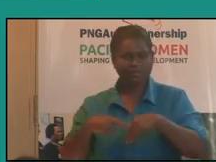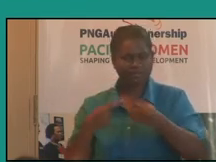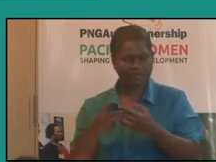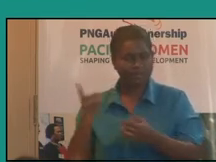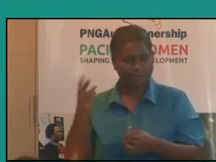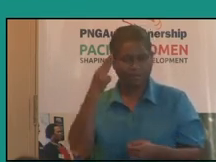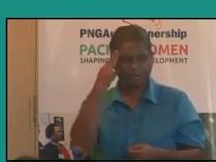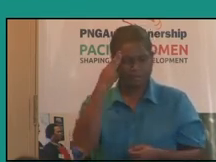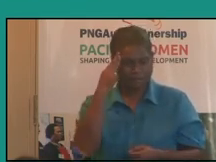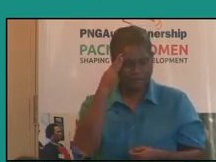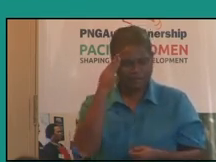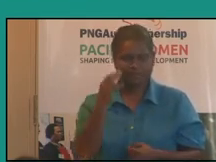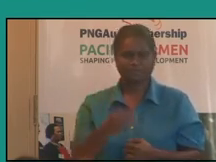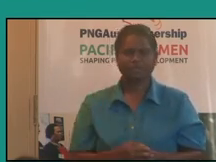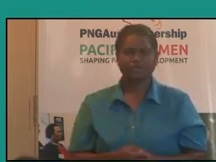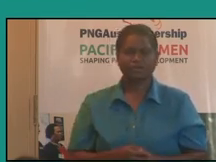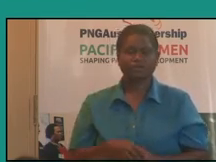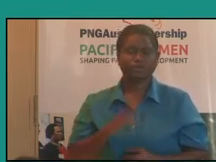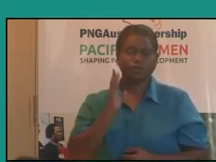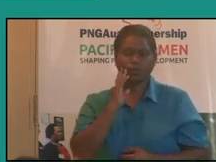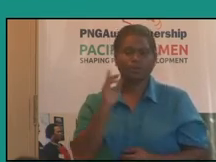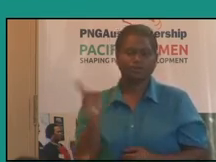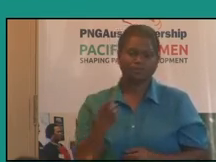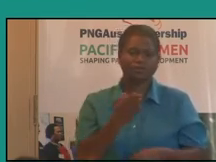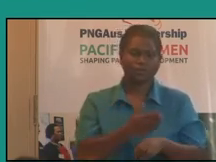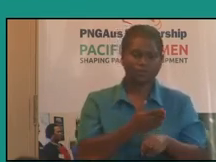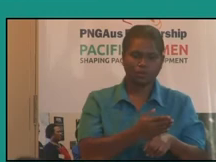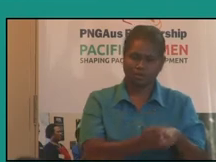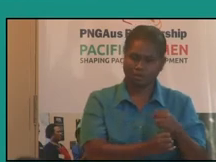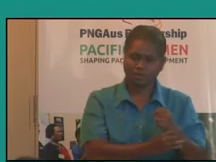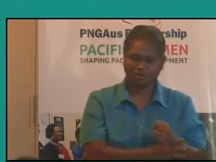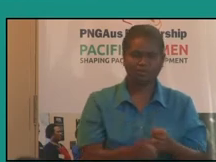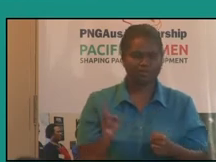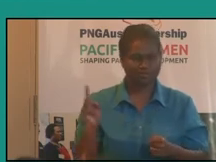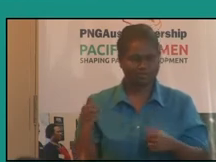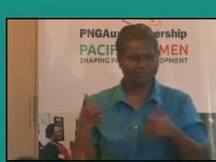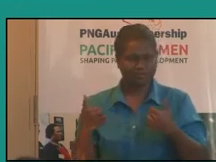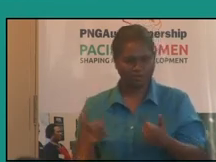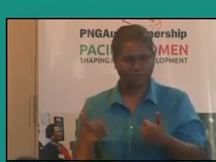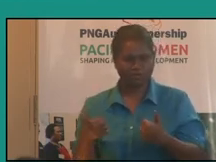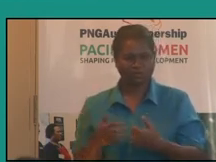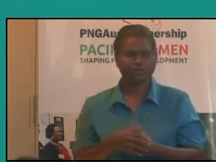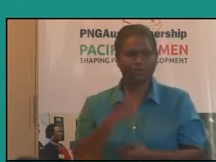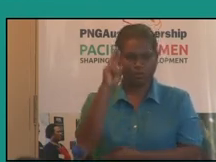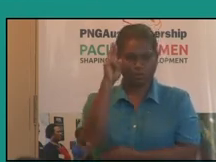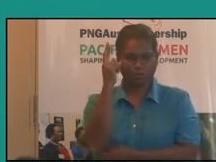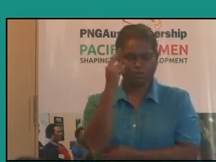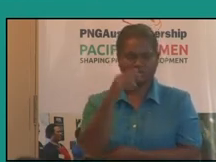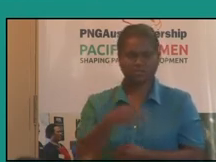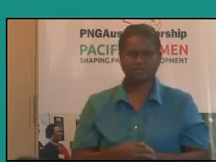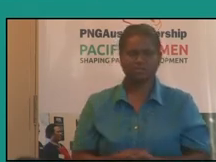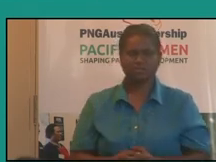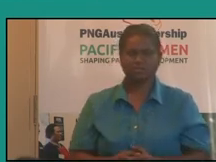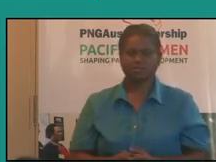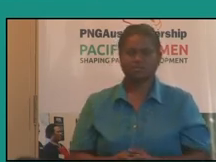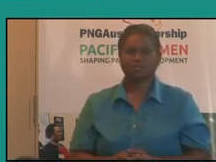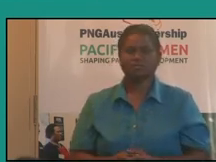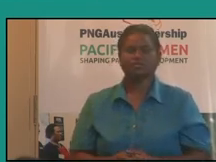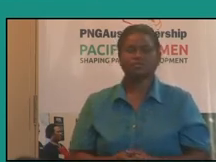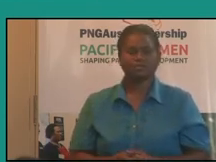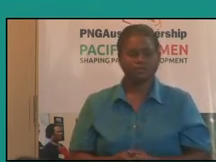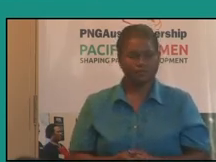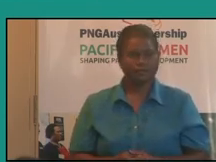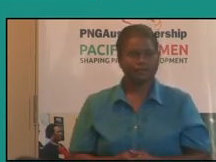that. So they bring it down back to the to the gendered identity of the